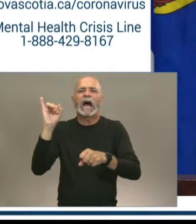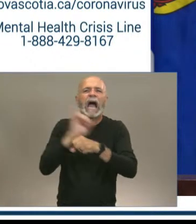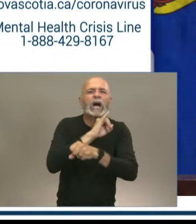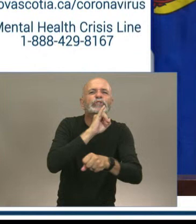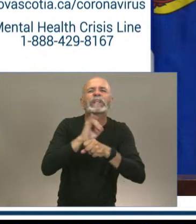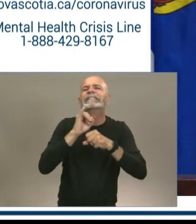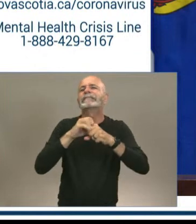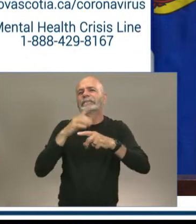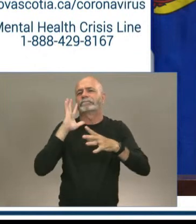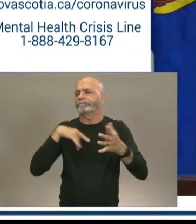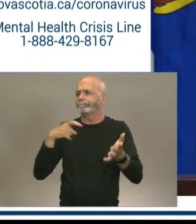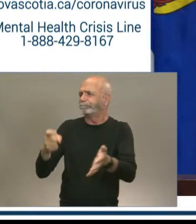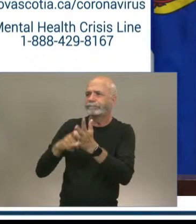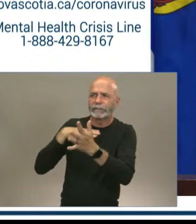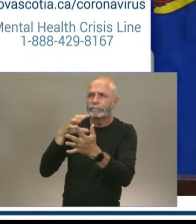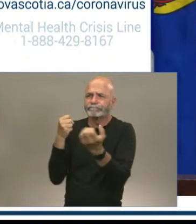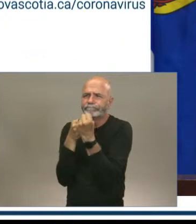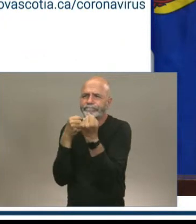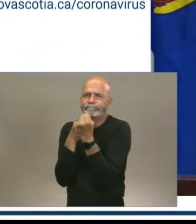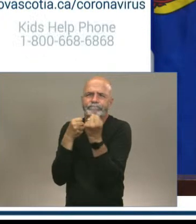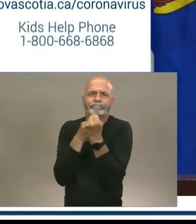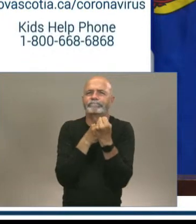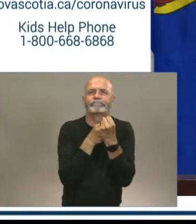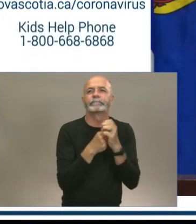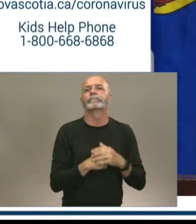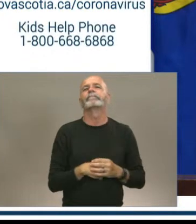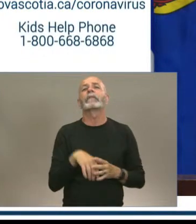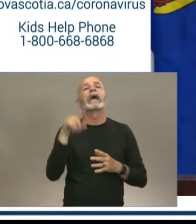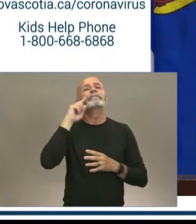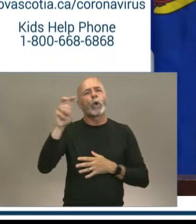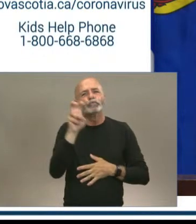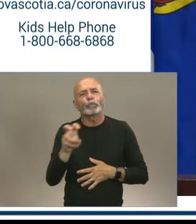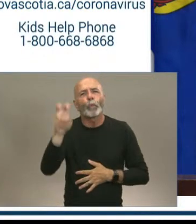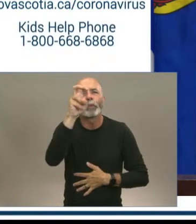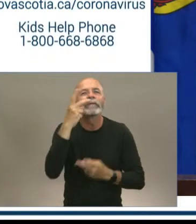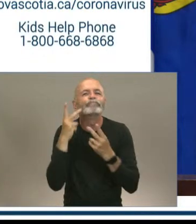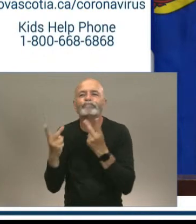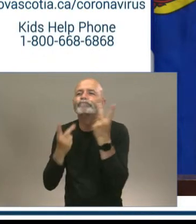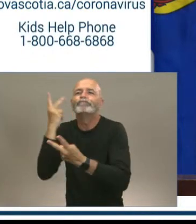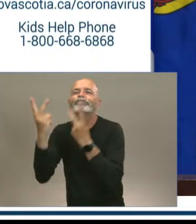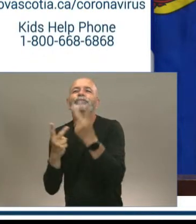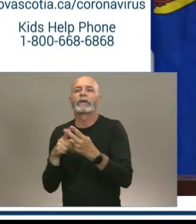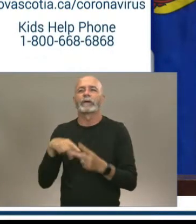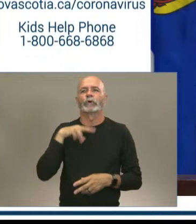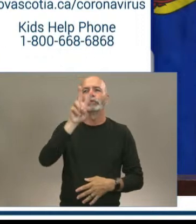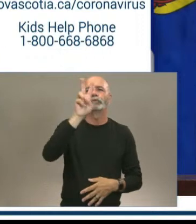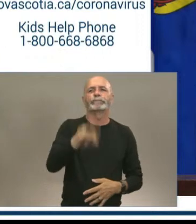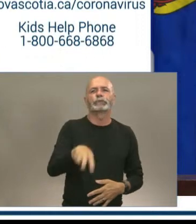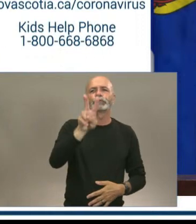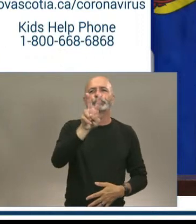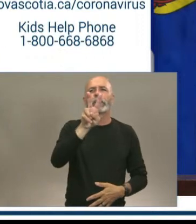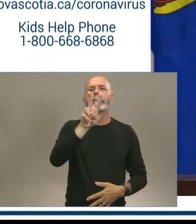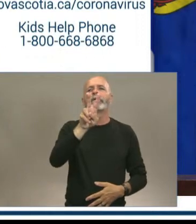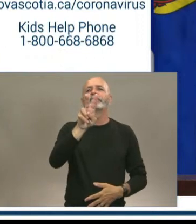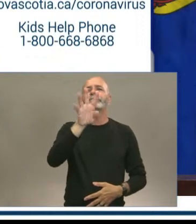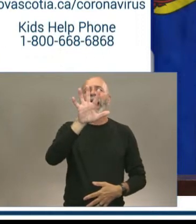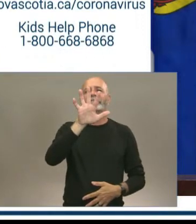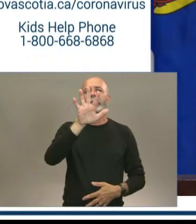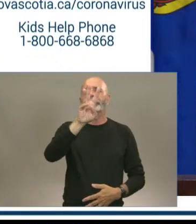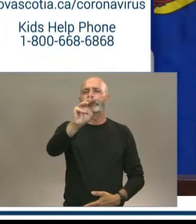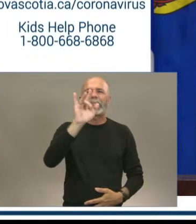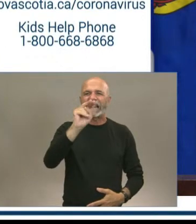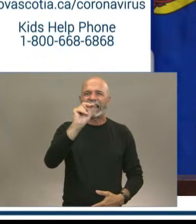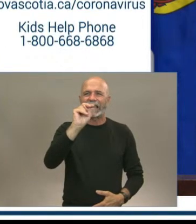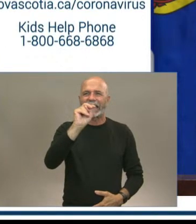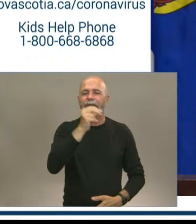So we're there to help. For example, Tourism Nova Scotia announced today a new $2.25 million program to market our